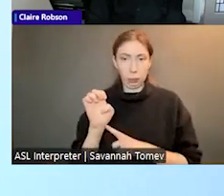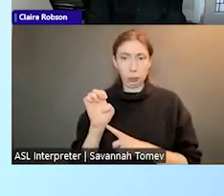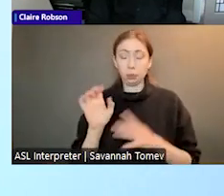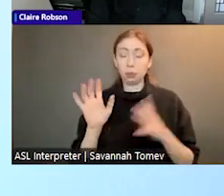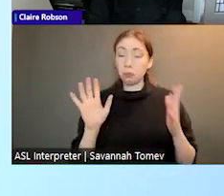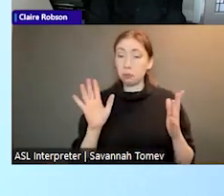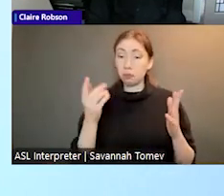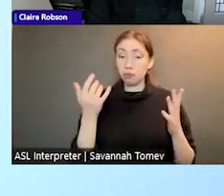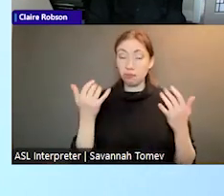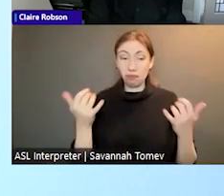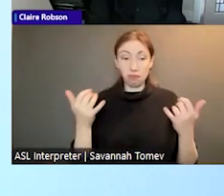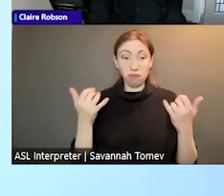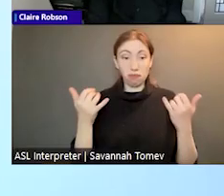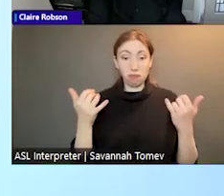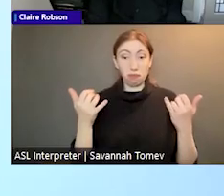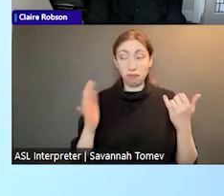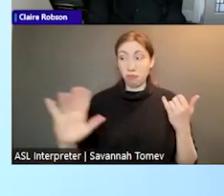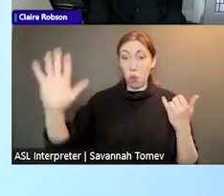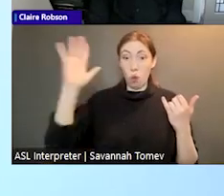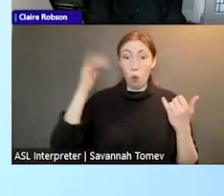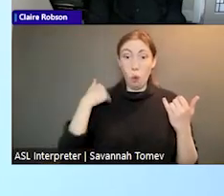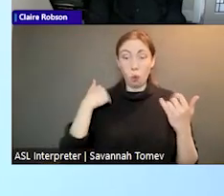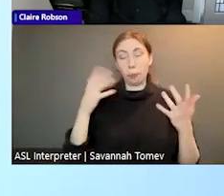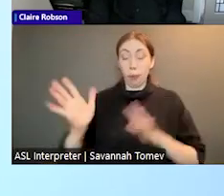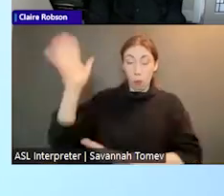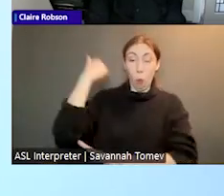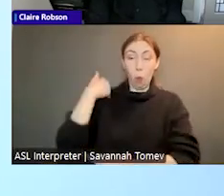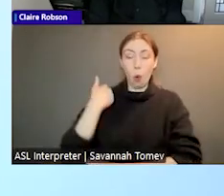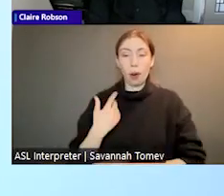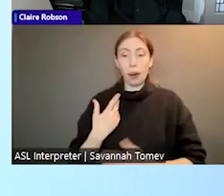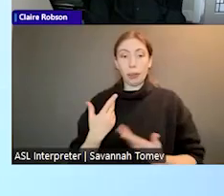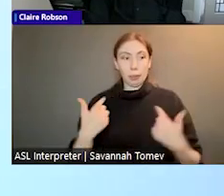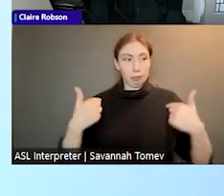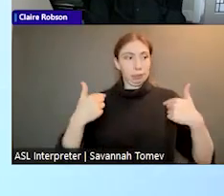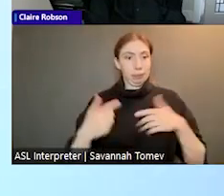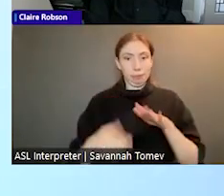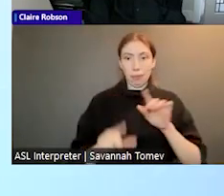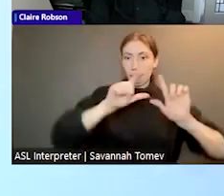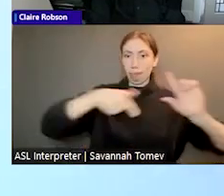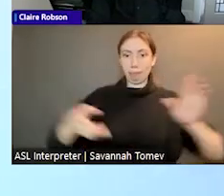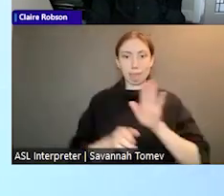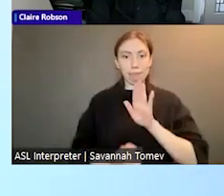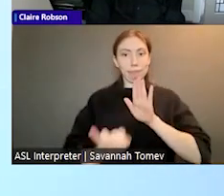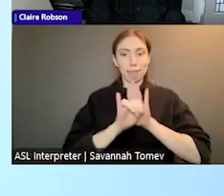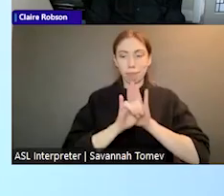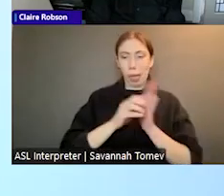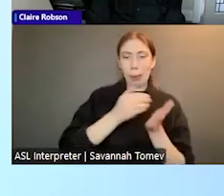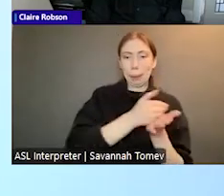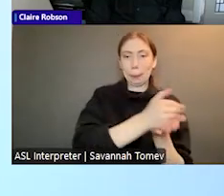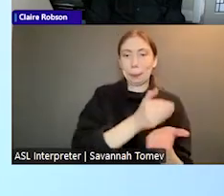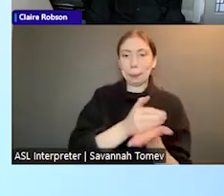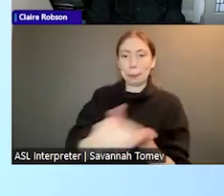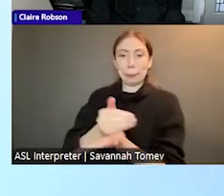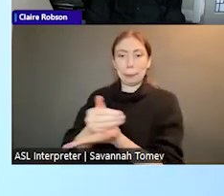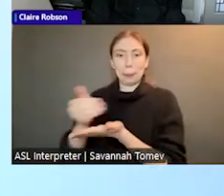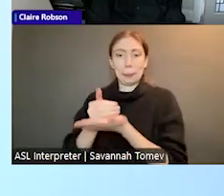time when being gay was criminalized and pathologized. Many of us, myself included, lived in the